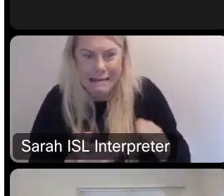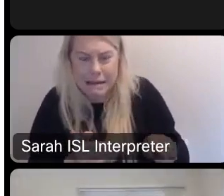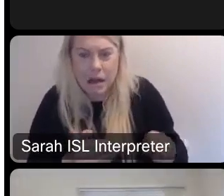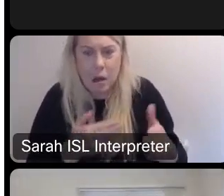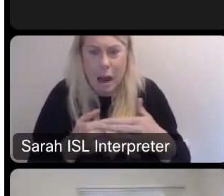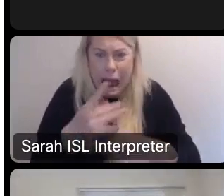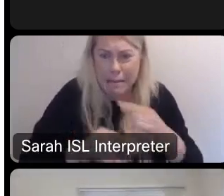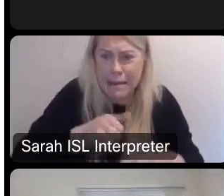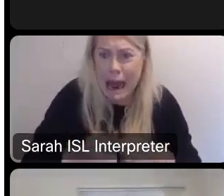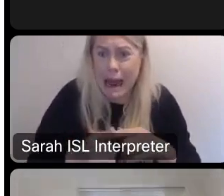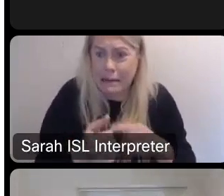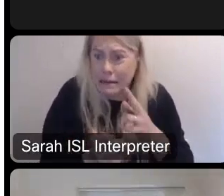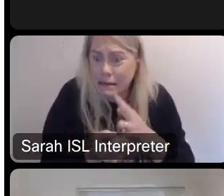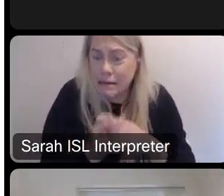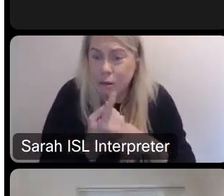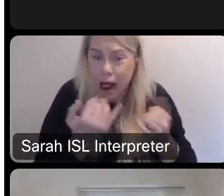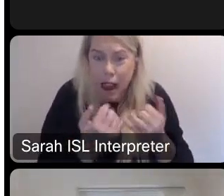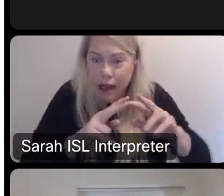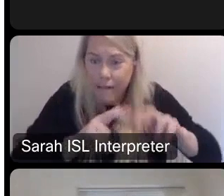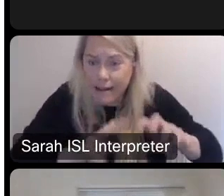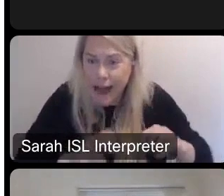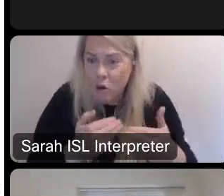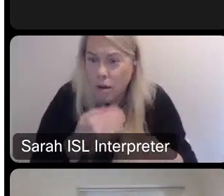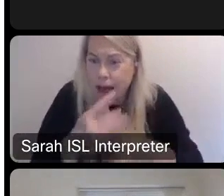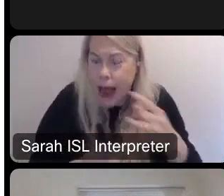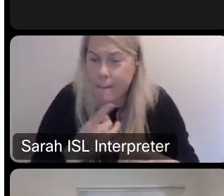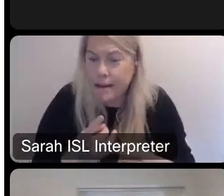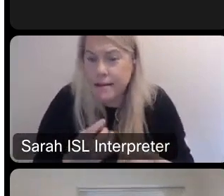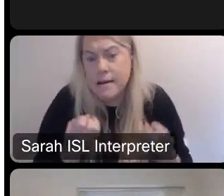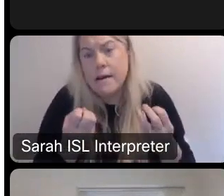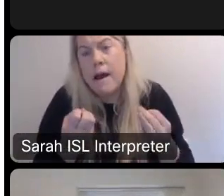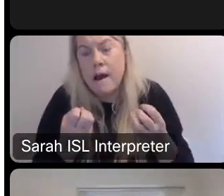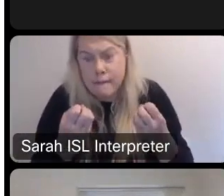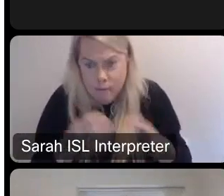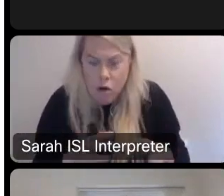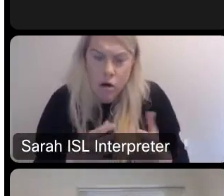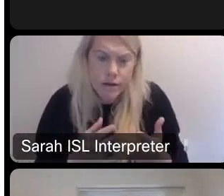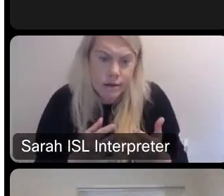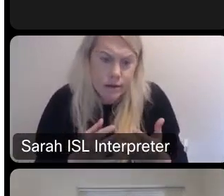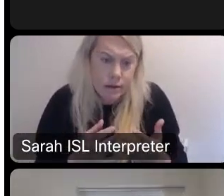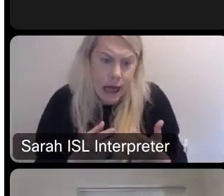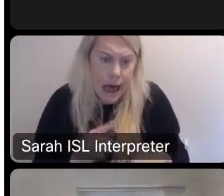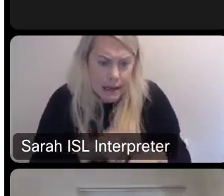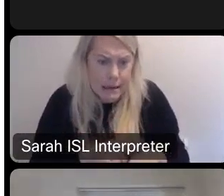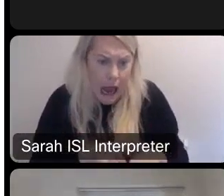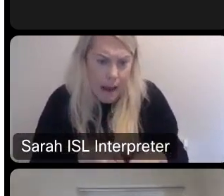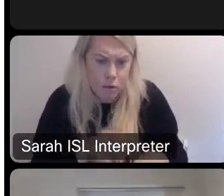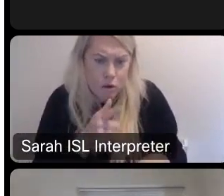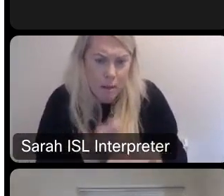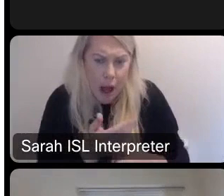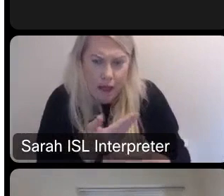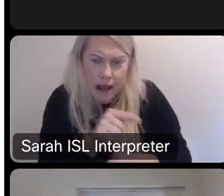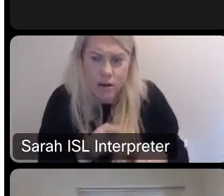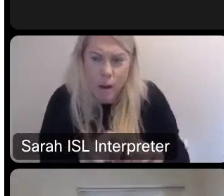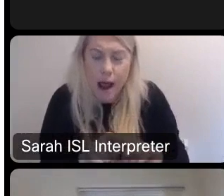investigation, what does that look like, and obviously that there's a time appropriate part of that as well, but often people do want to